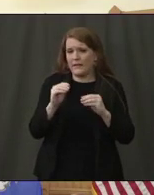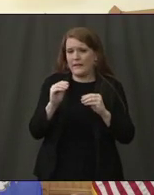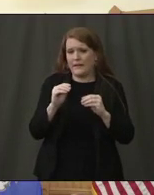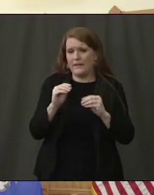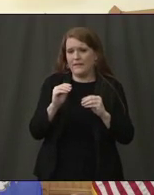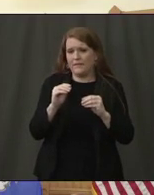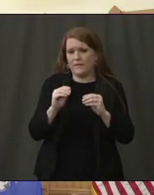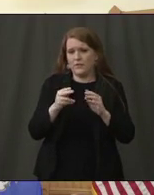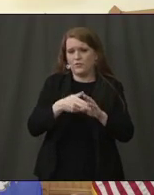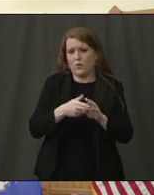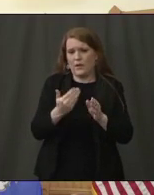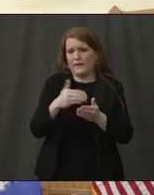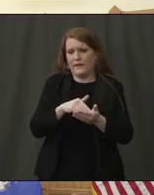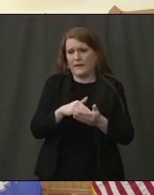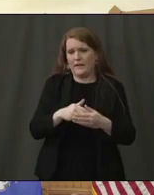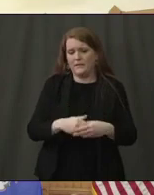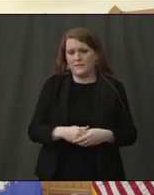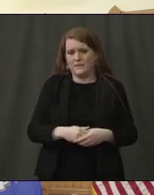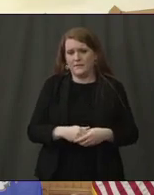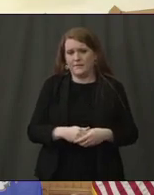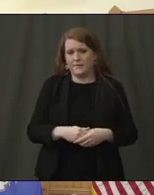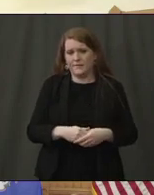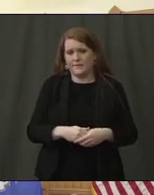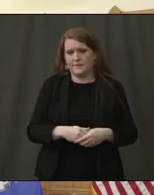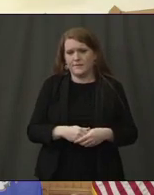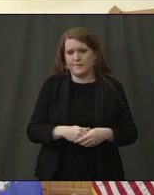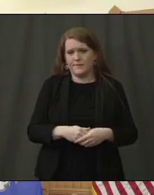and re-enter the meeting if your audio isn't working.